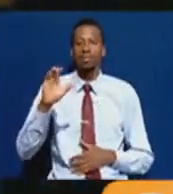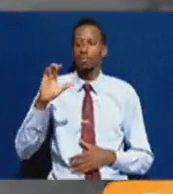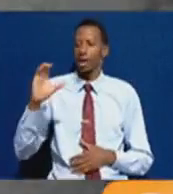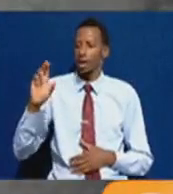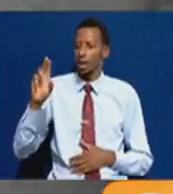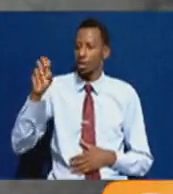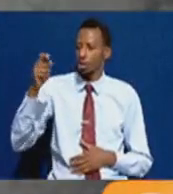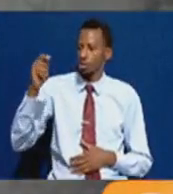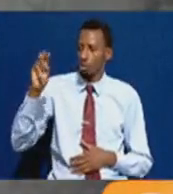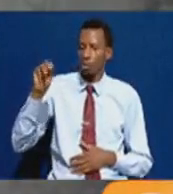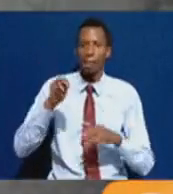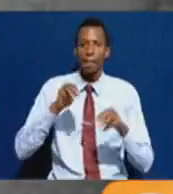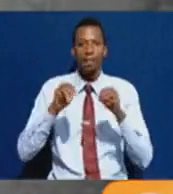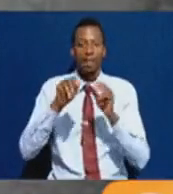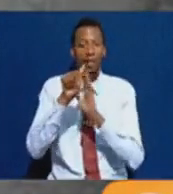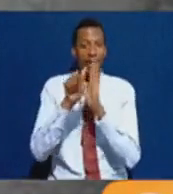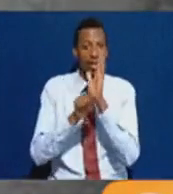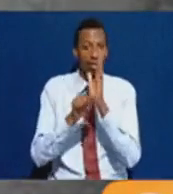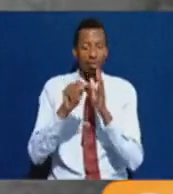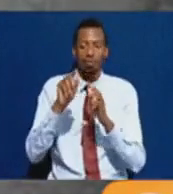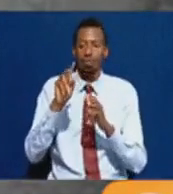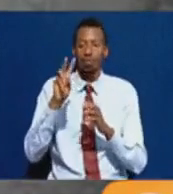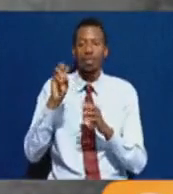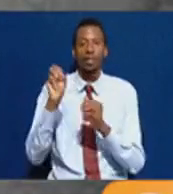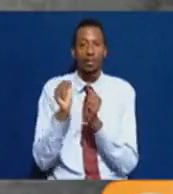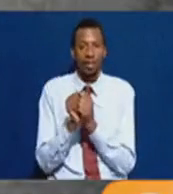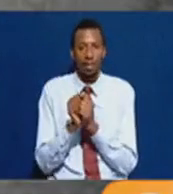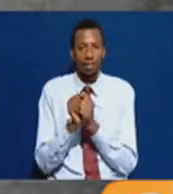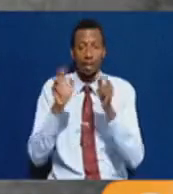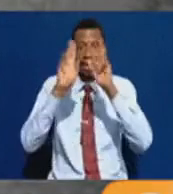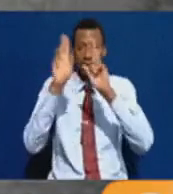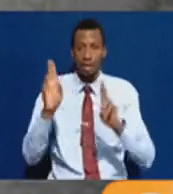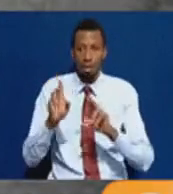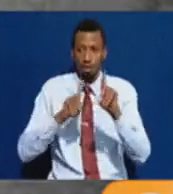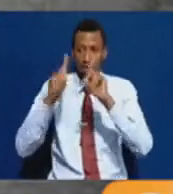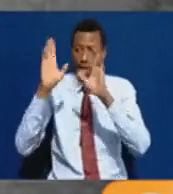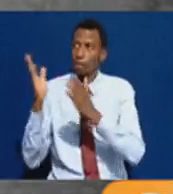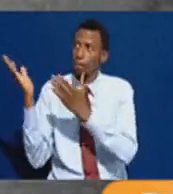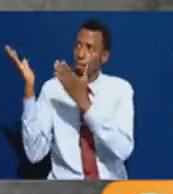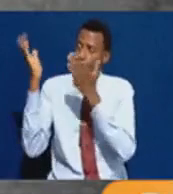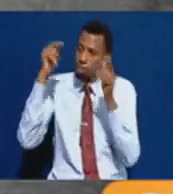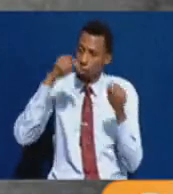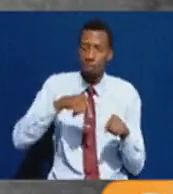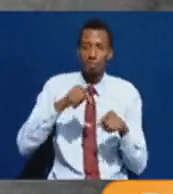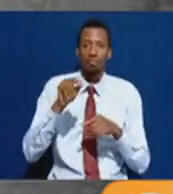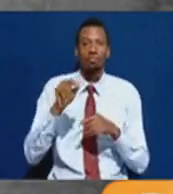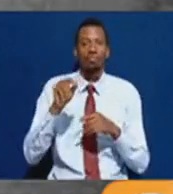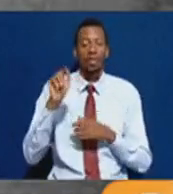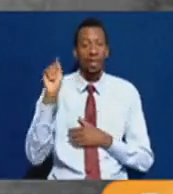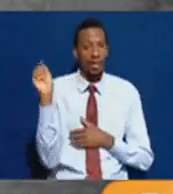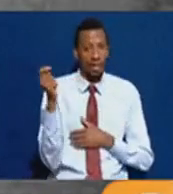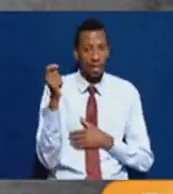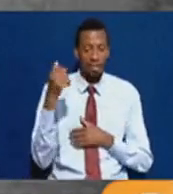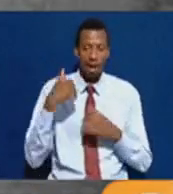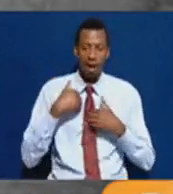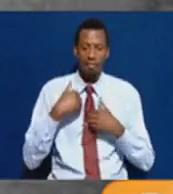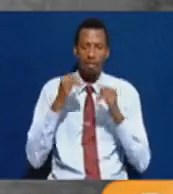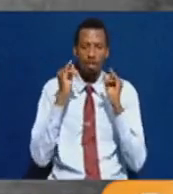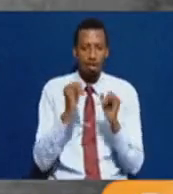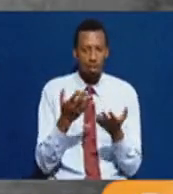2010, where international travelers jetting back into the country in possession of new items valued at more than